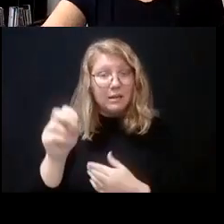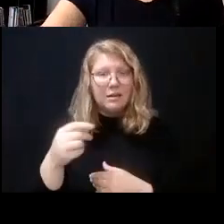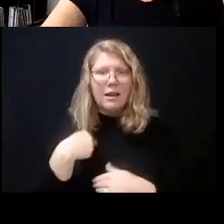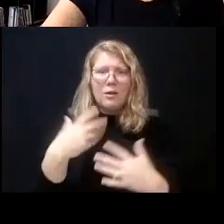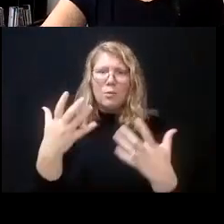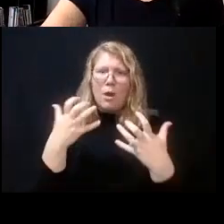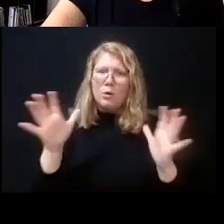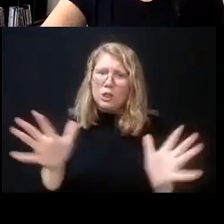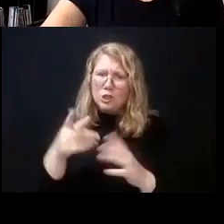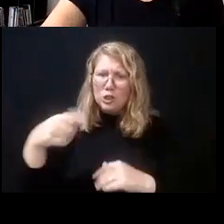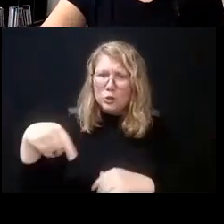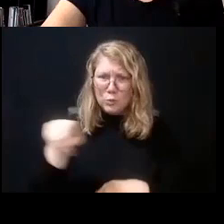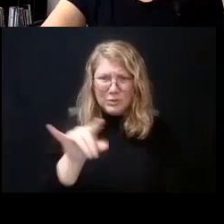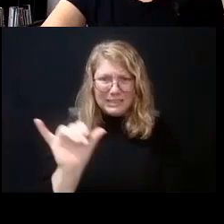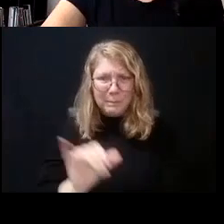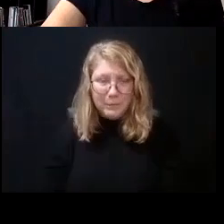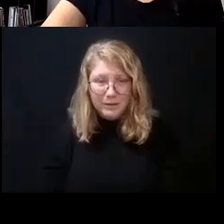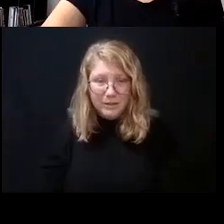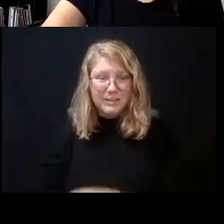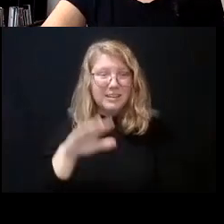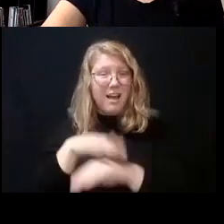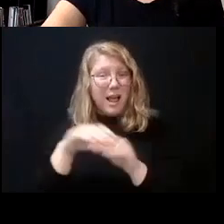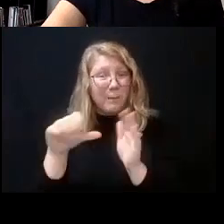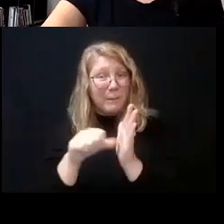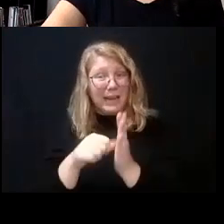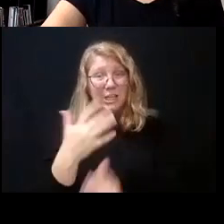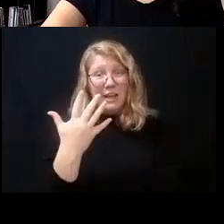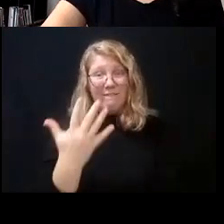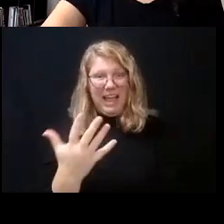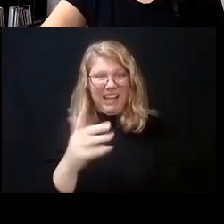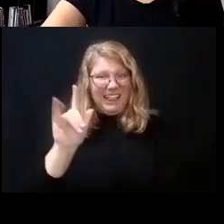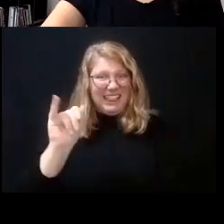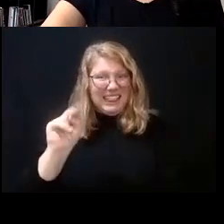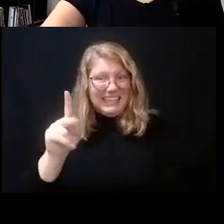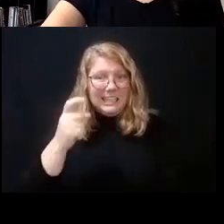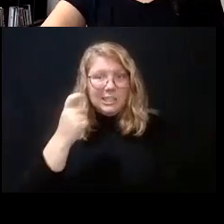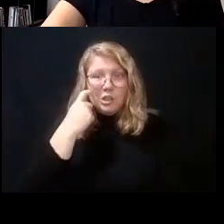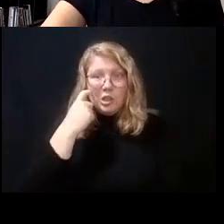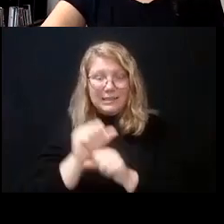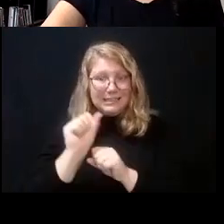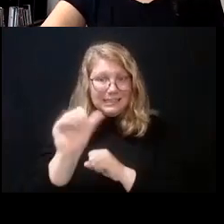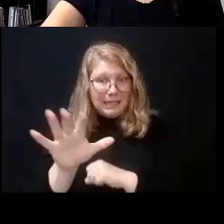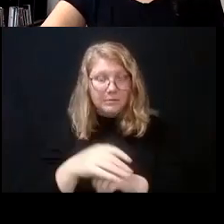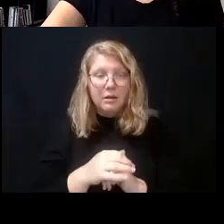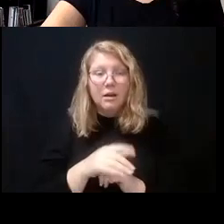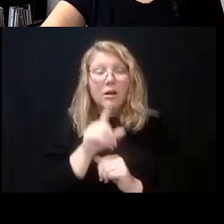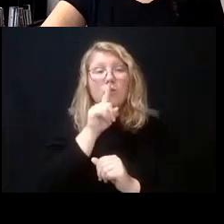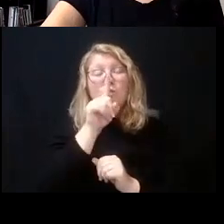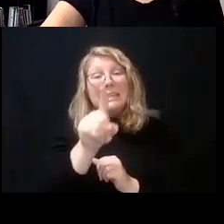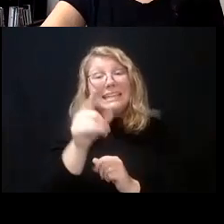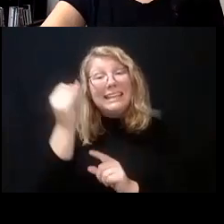encourage you all to do that. So it's on page 5 of the link that I just sent. But really the idea is